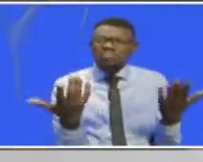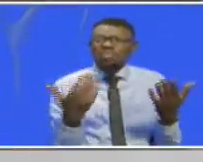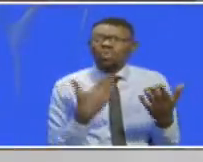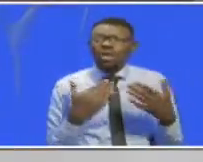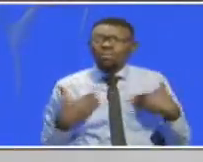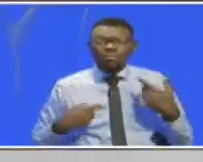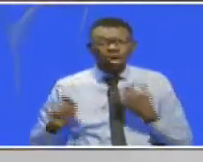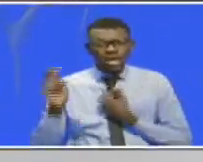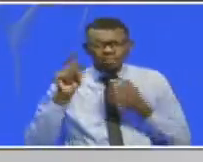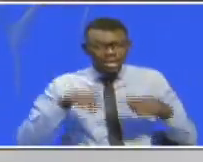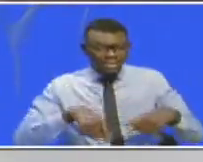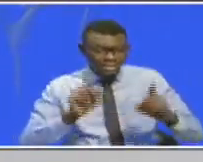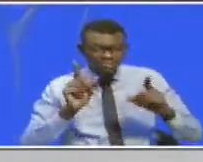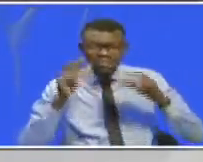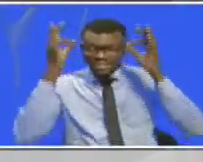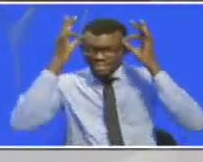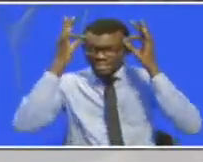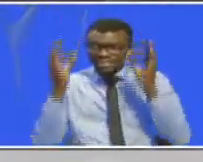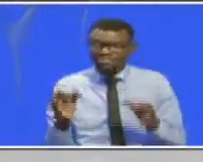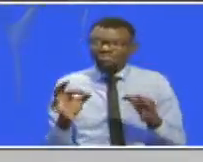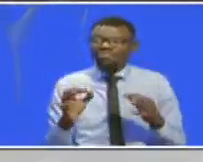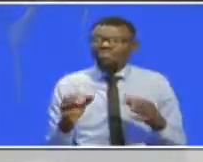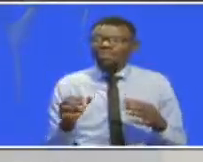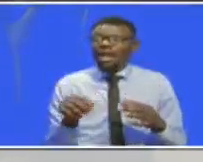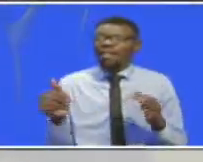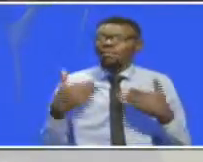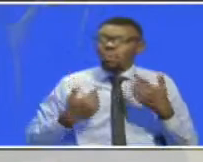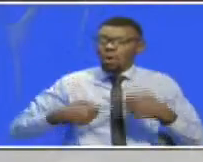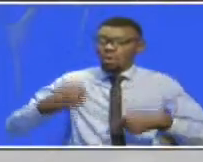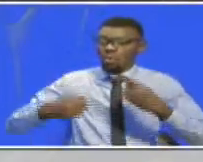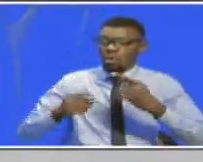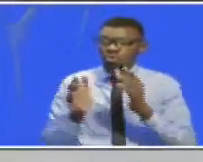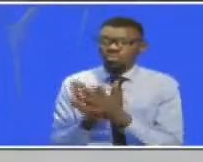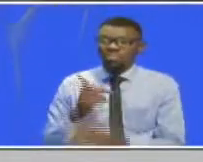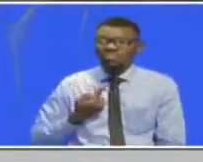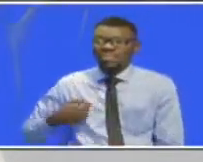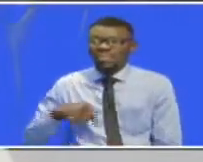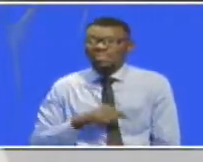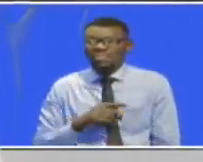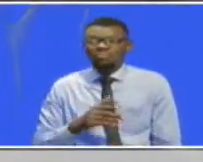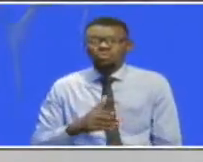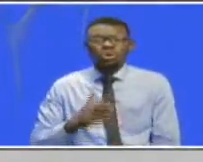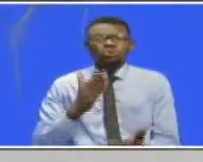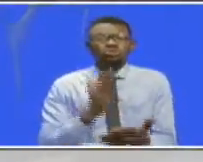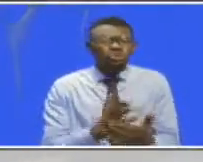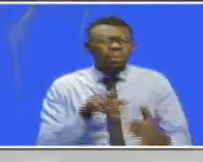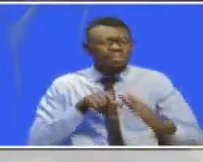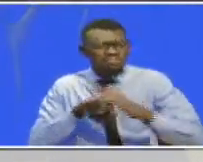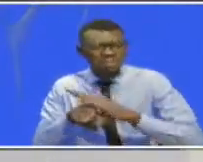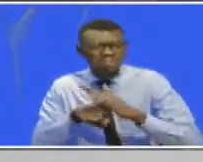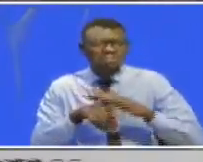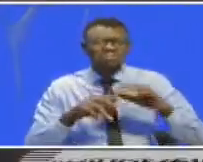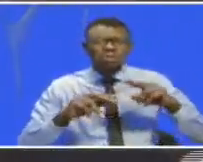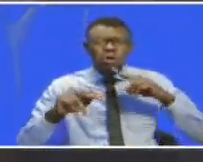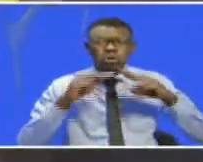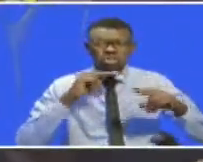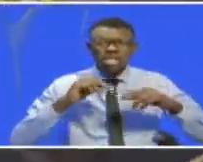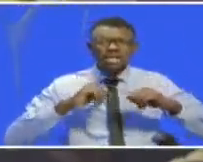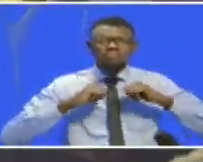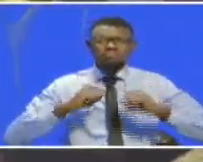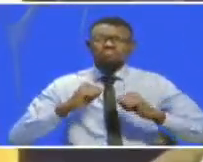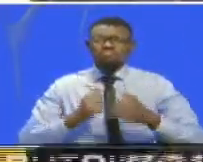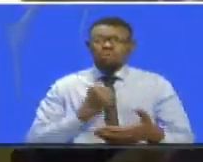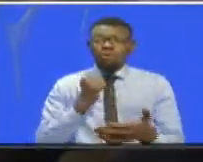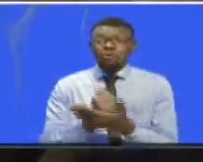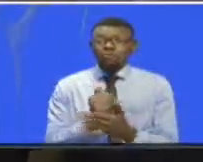of correct information. You are our competitors to stop being in hotels and offices in